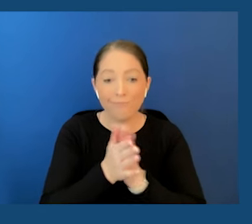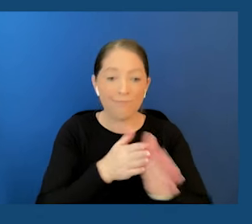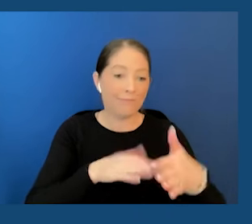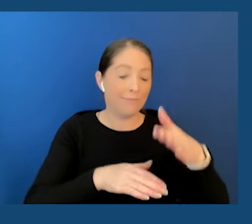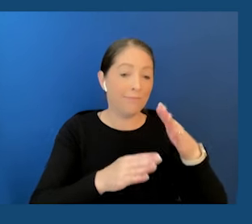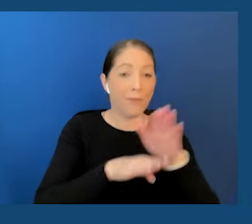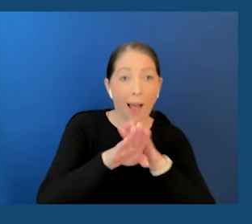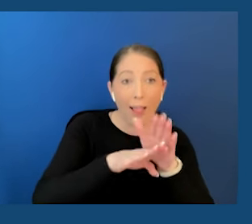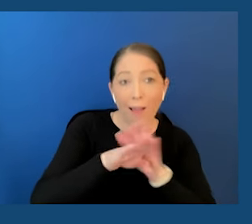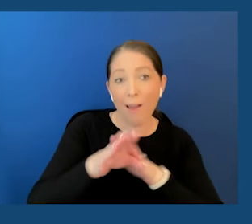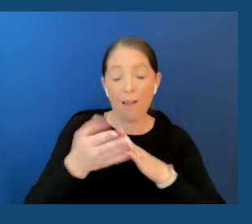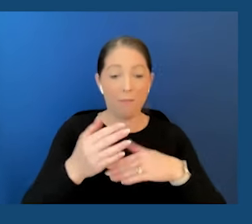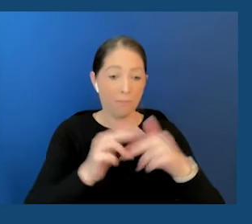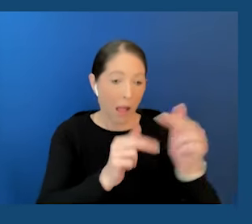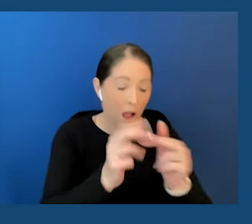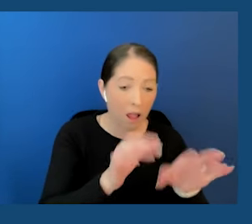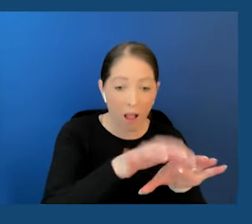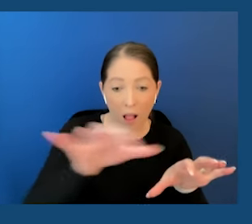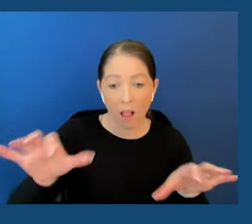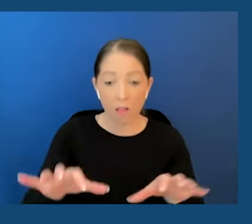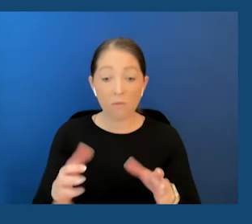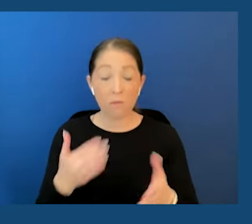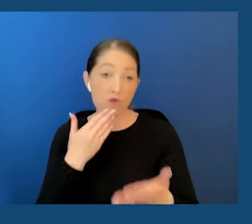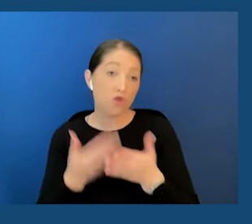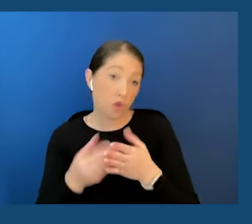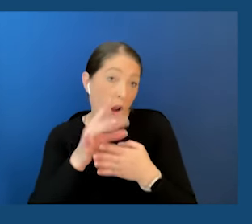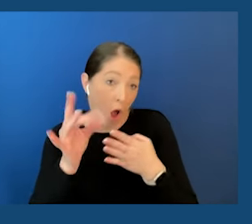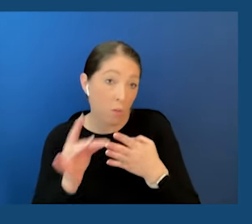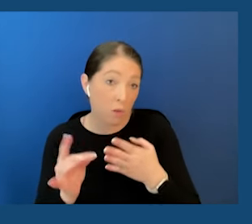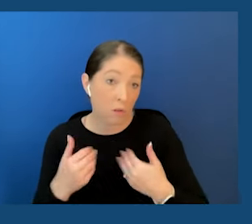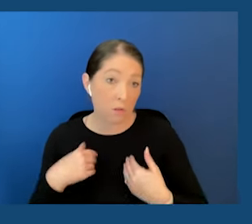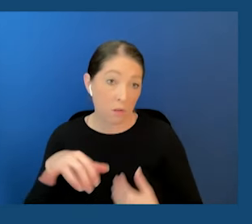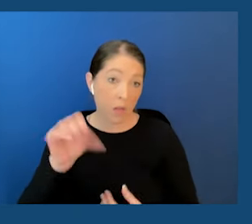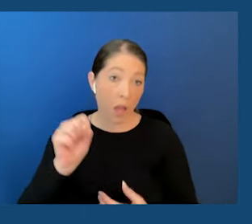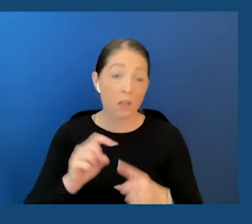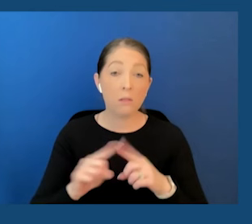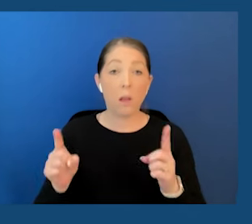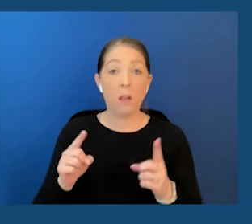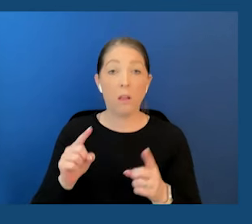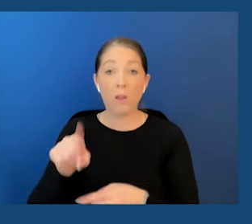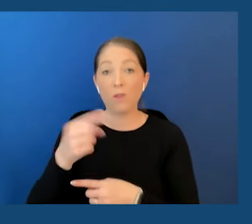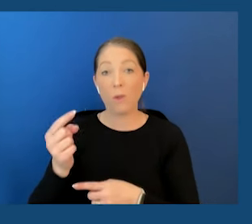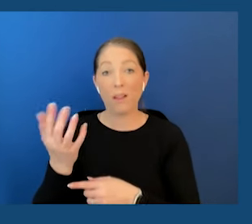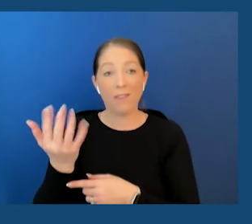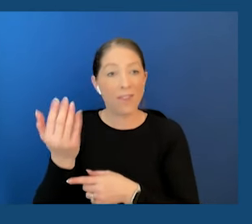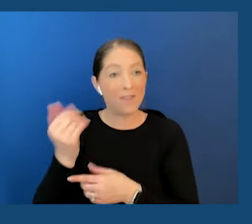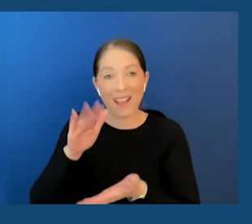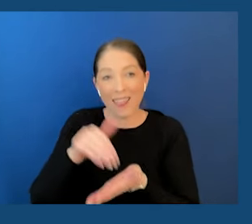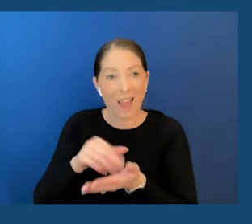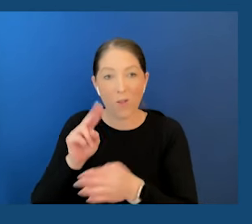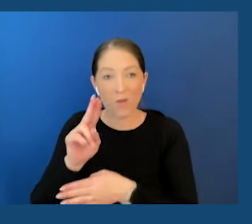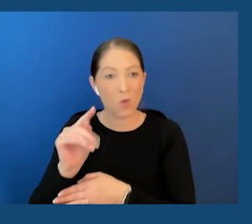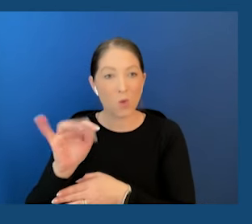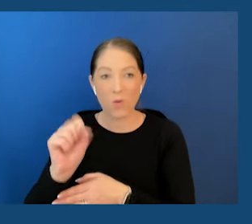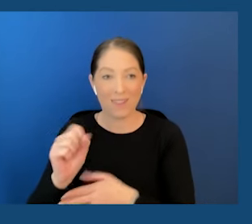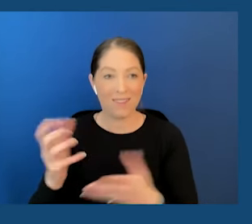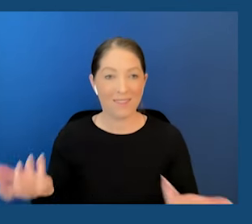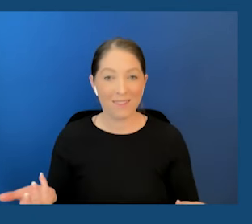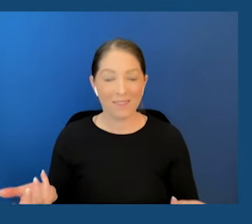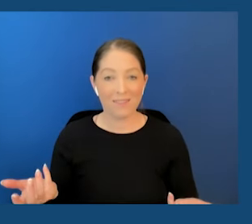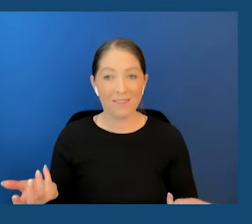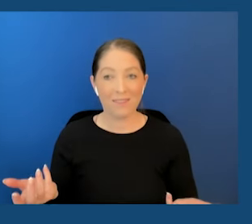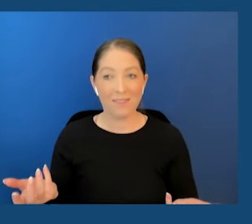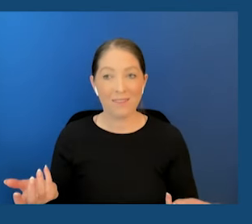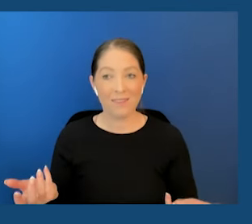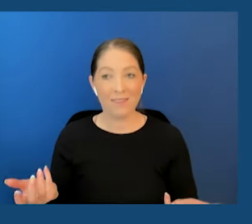here. And there's some good options, but that only gets me 15,000 units. So they're